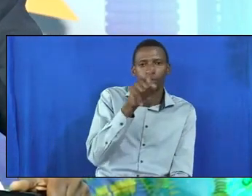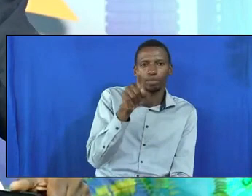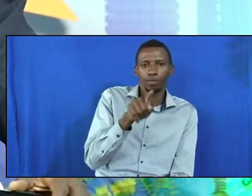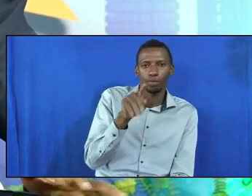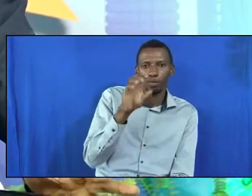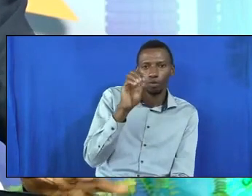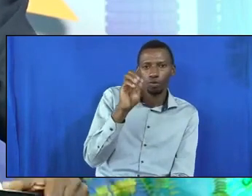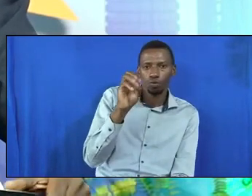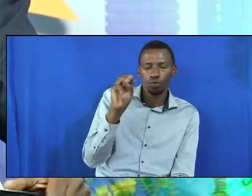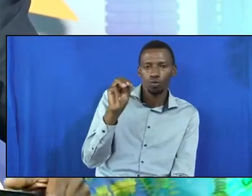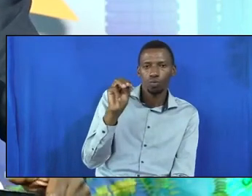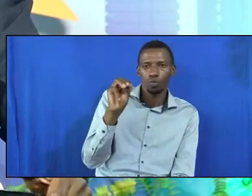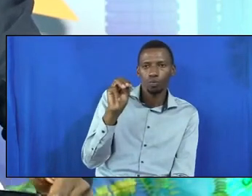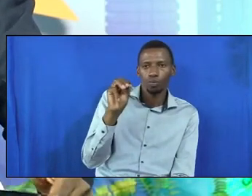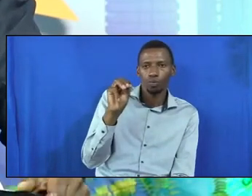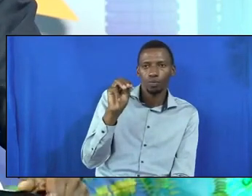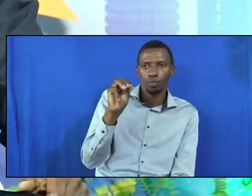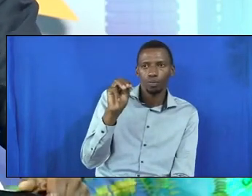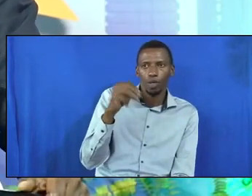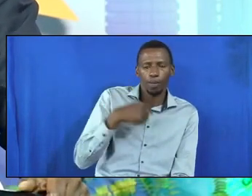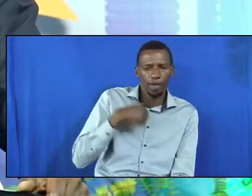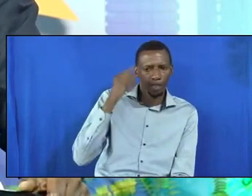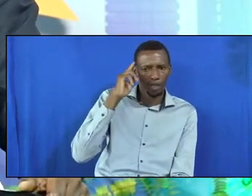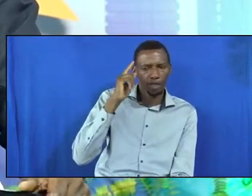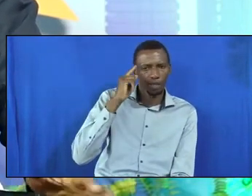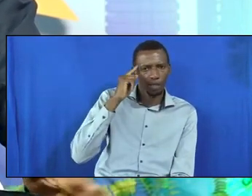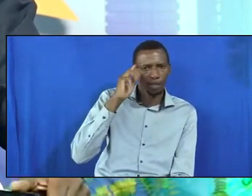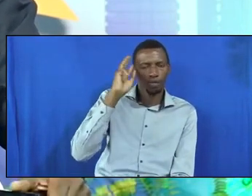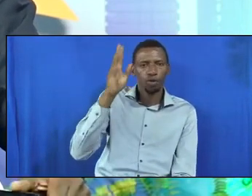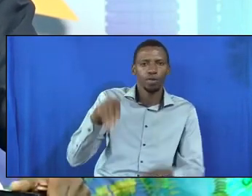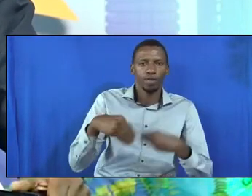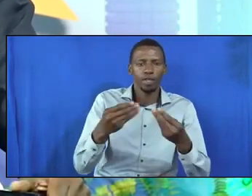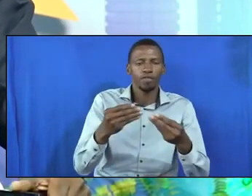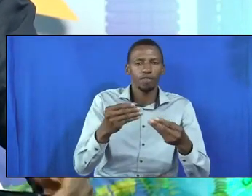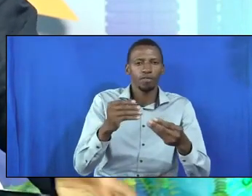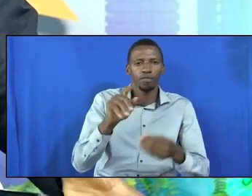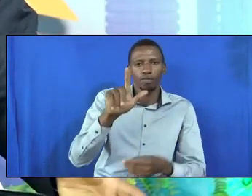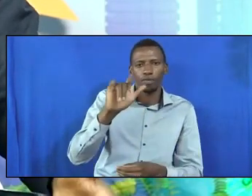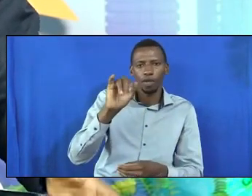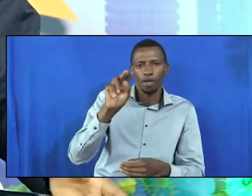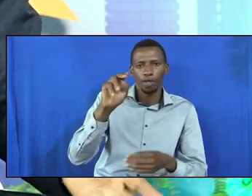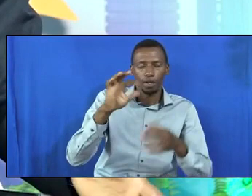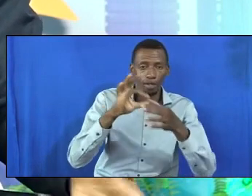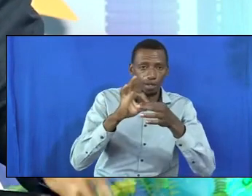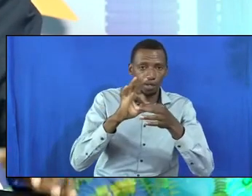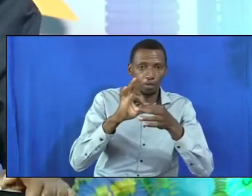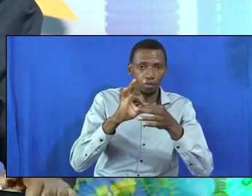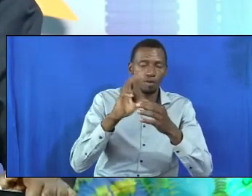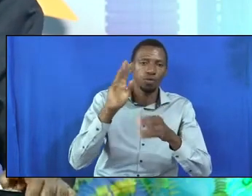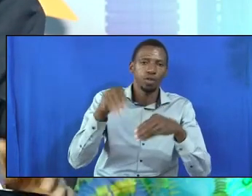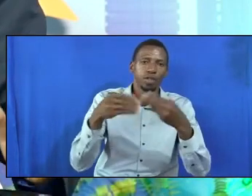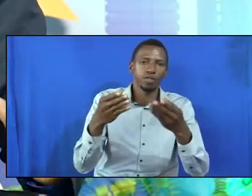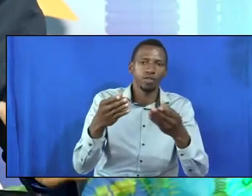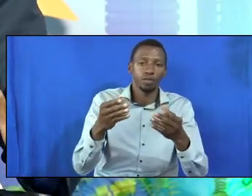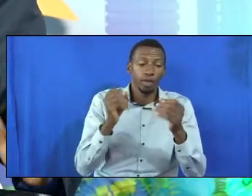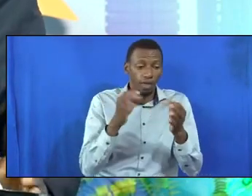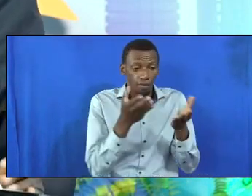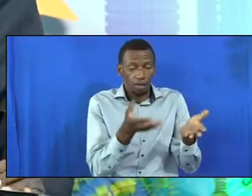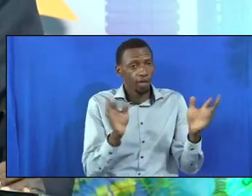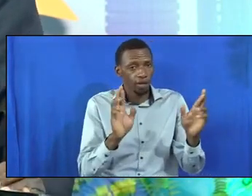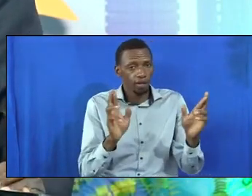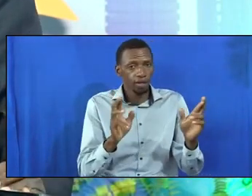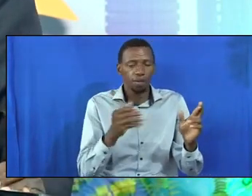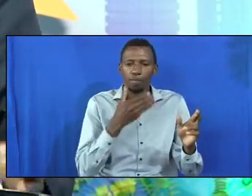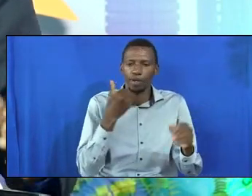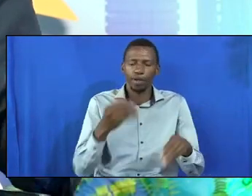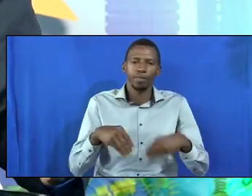I don't know, as soon as possible we should give the link for the same. If it was there, it should have been given even from now, so that we are set